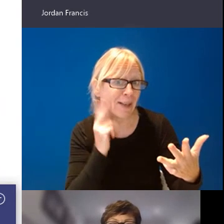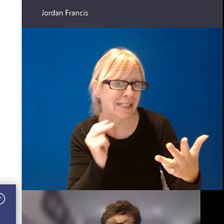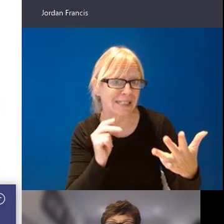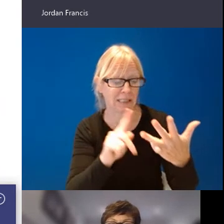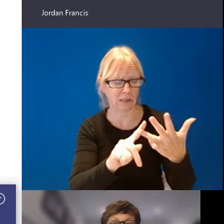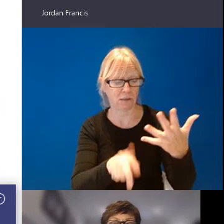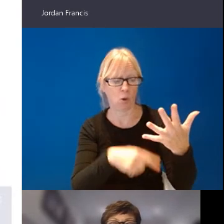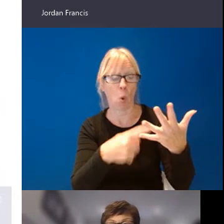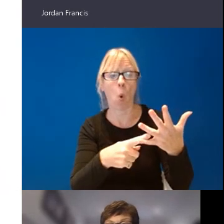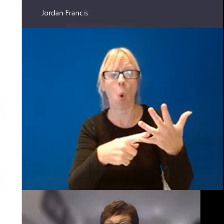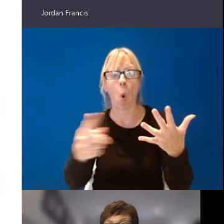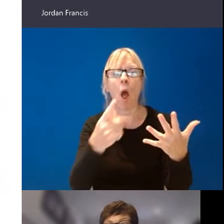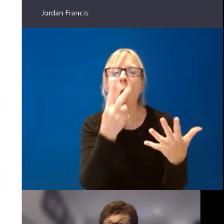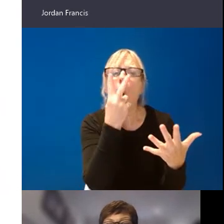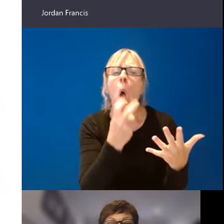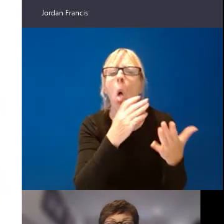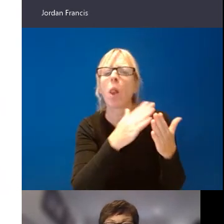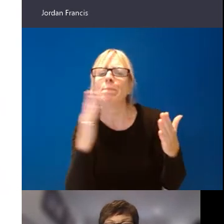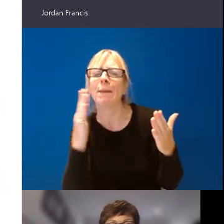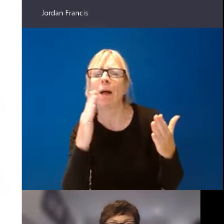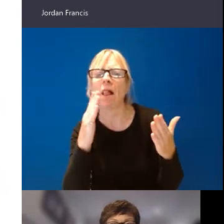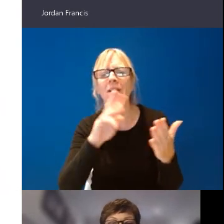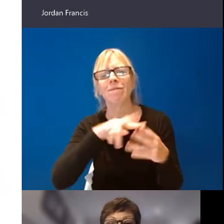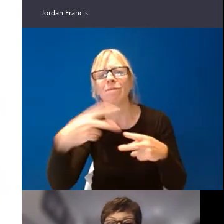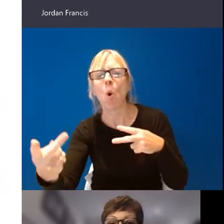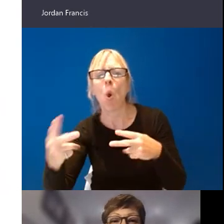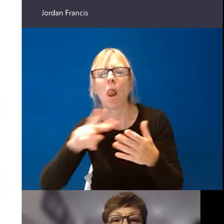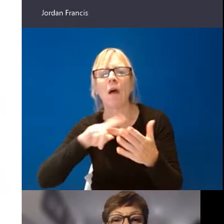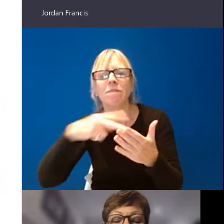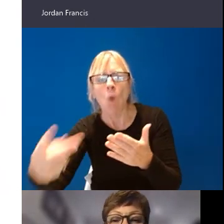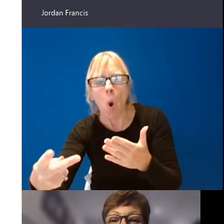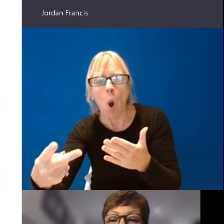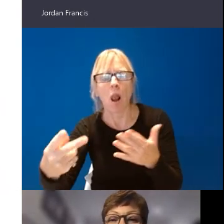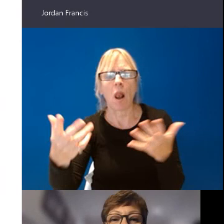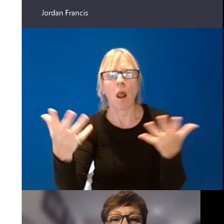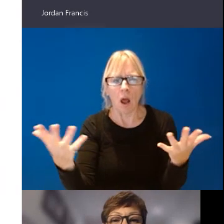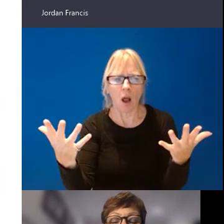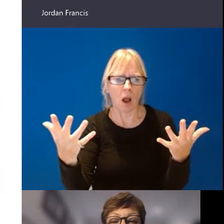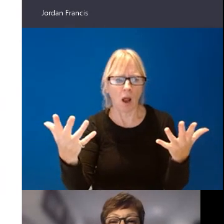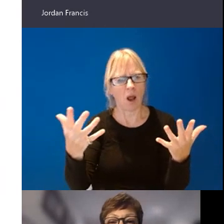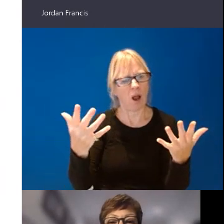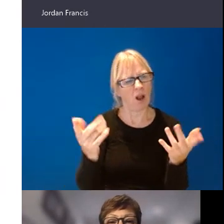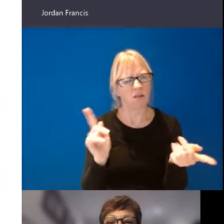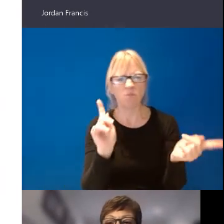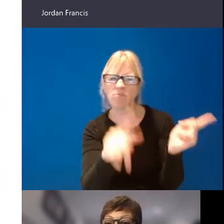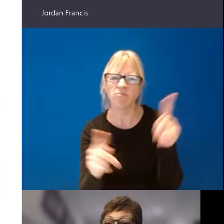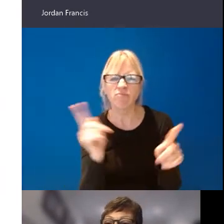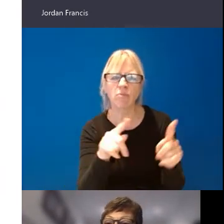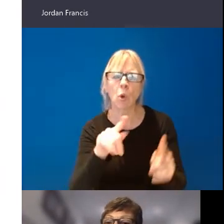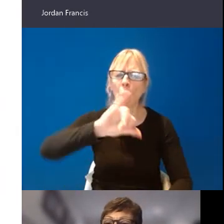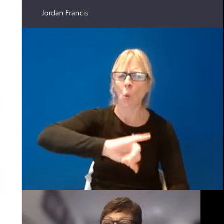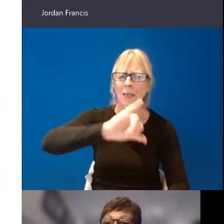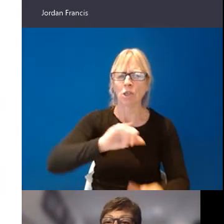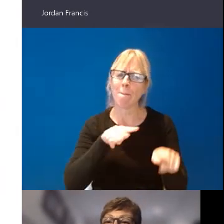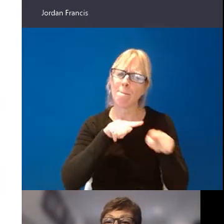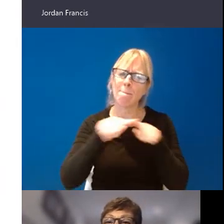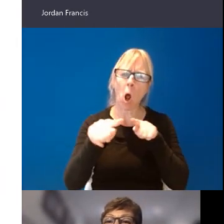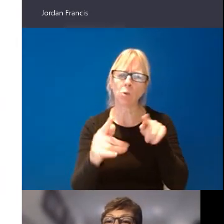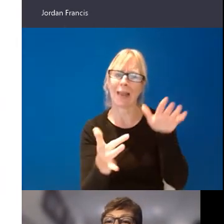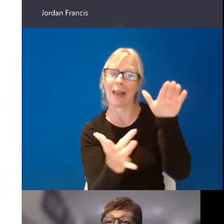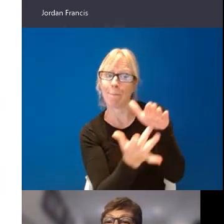people? So as people vote for their most important issue, then the bars will jump around. And we'll see what people think are